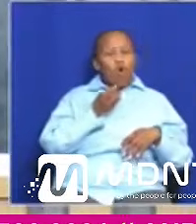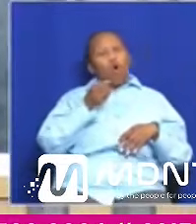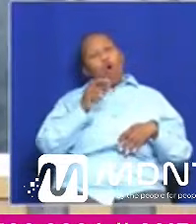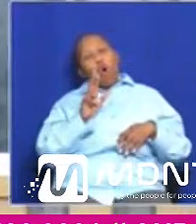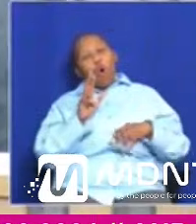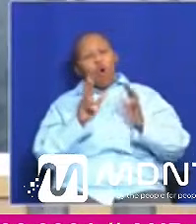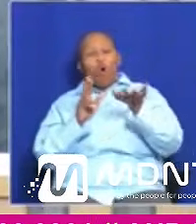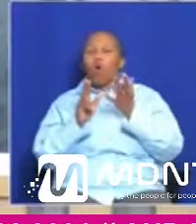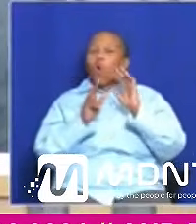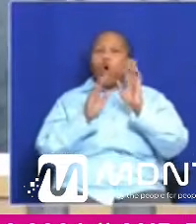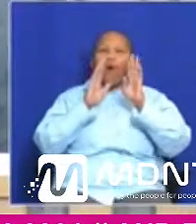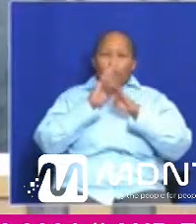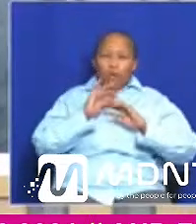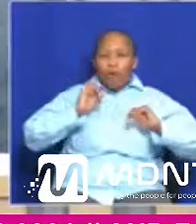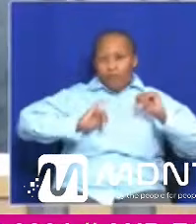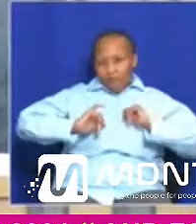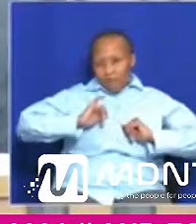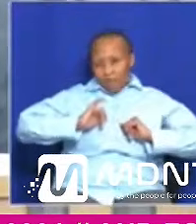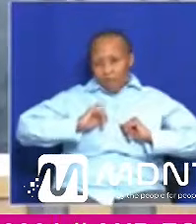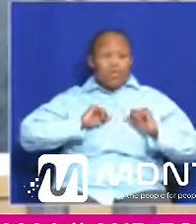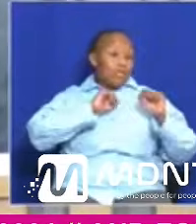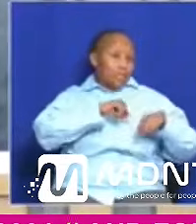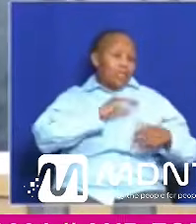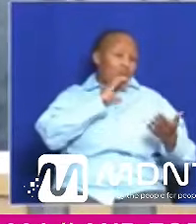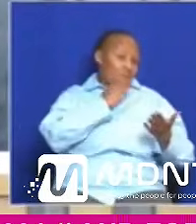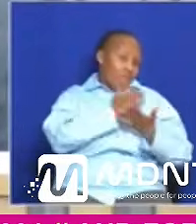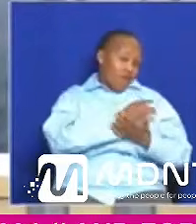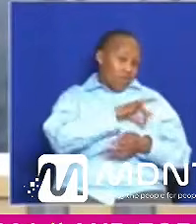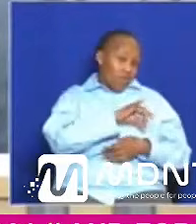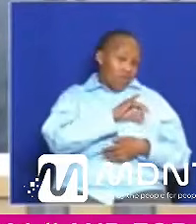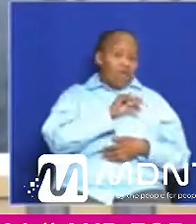I confirm, Chair. Do you understand, Mr. Matlala?